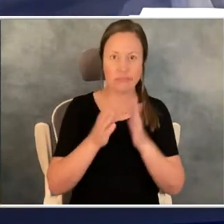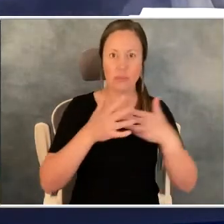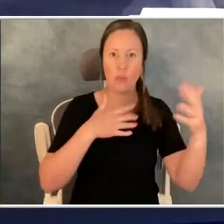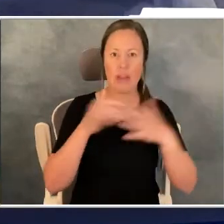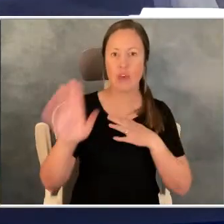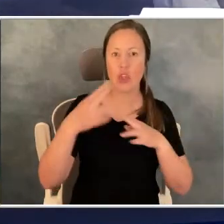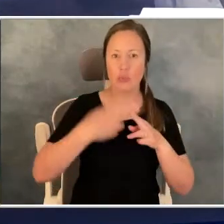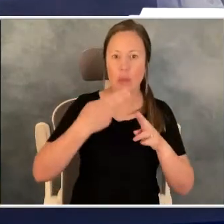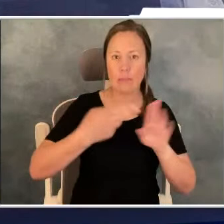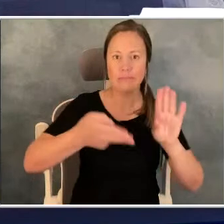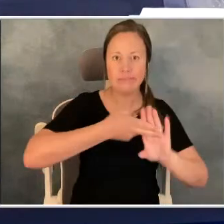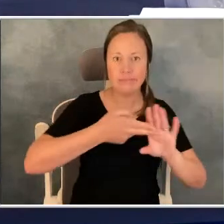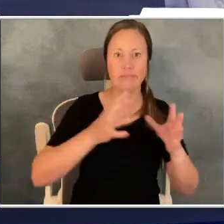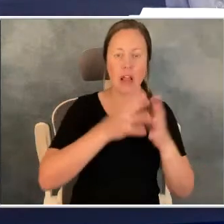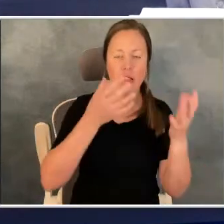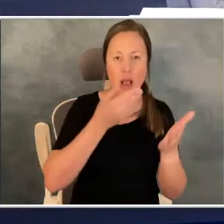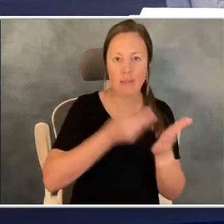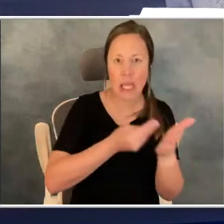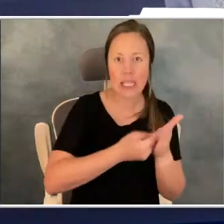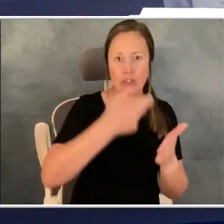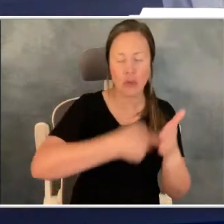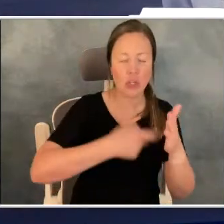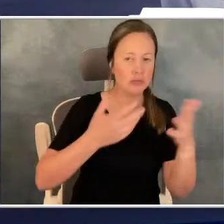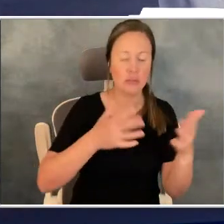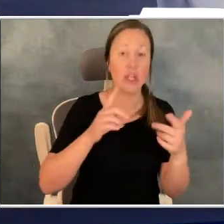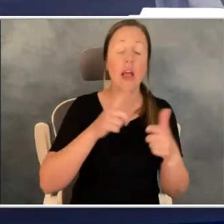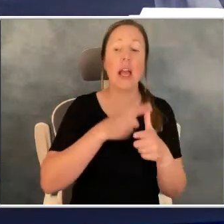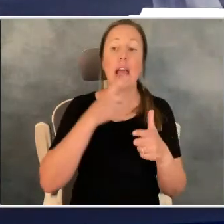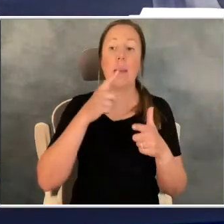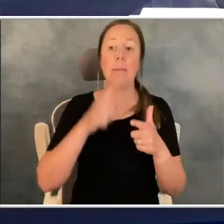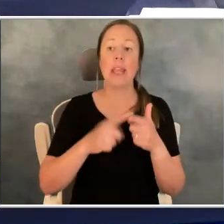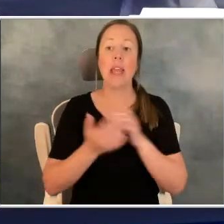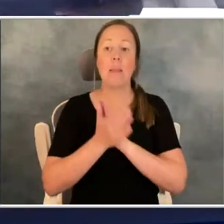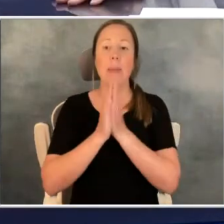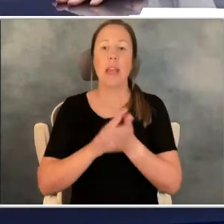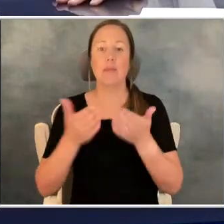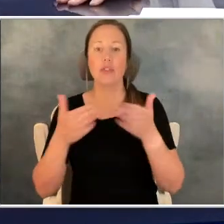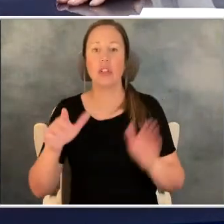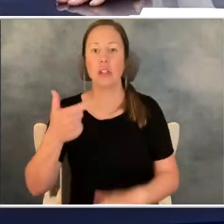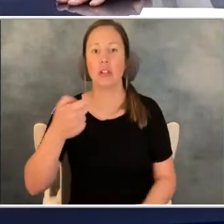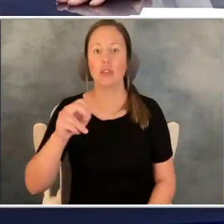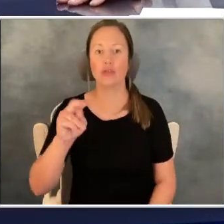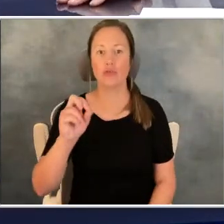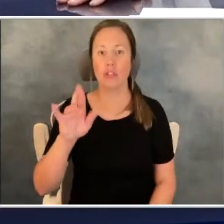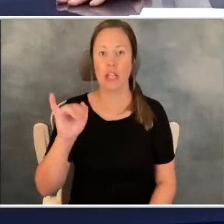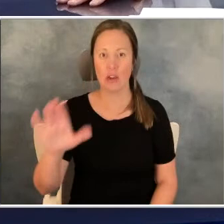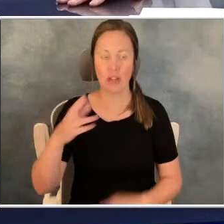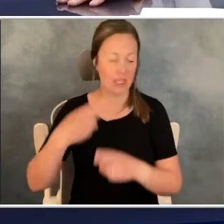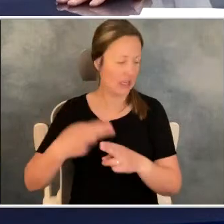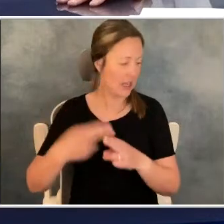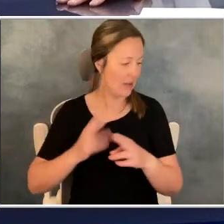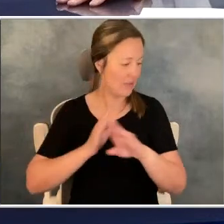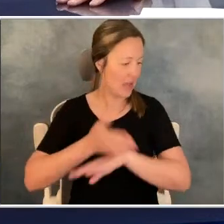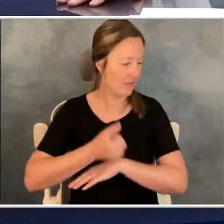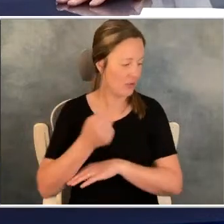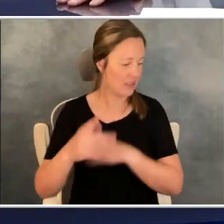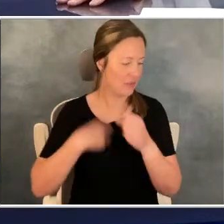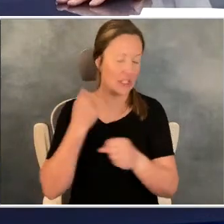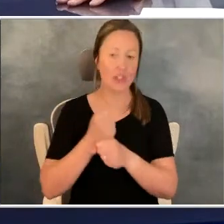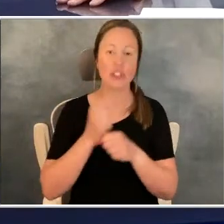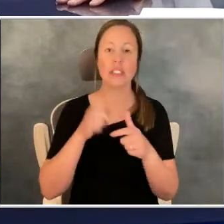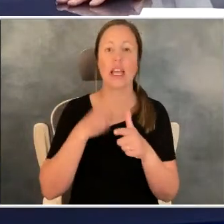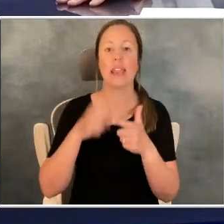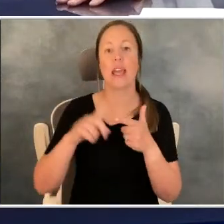charge a lot of money. But then it goes generic after 7 years or some such thing. Yeah. And then other makers start doing it, the